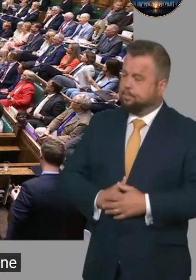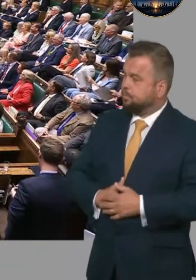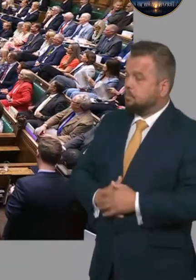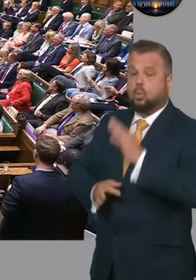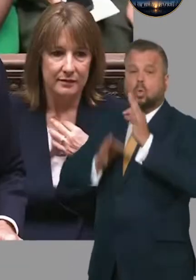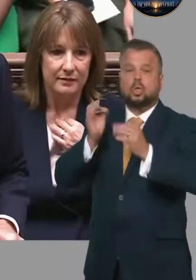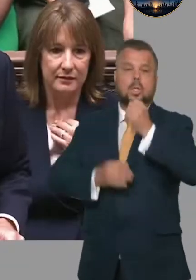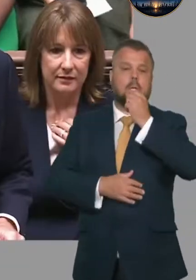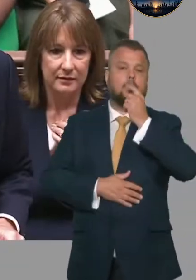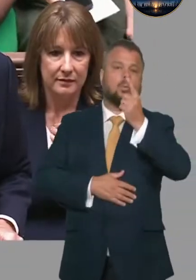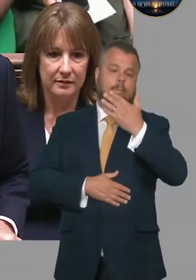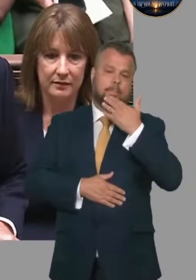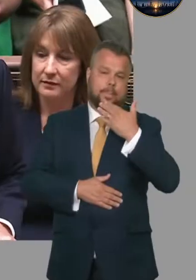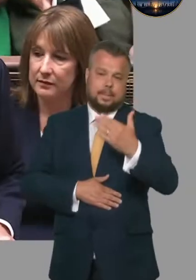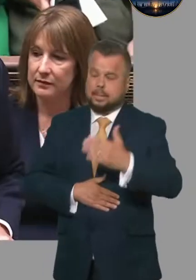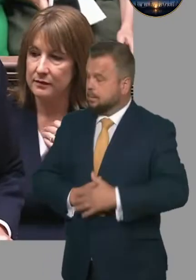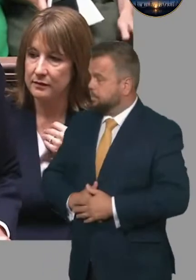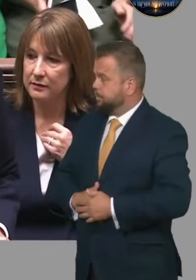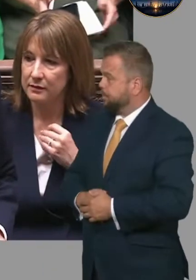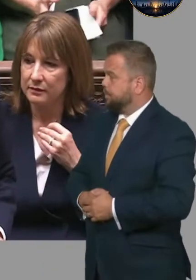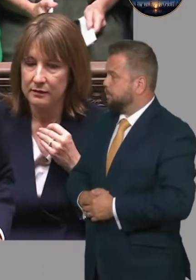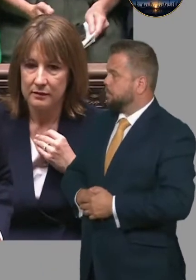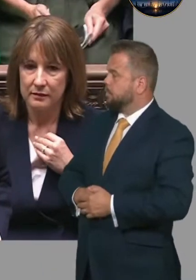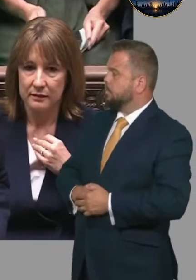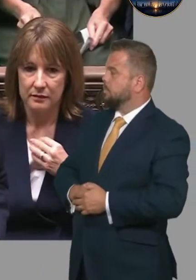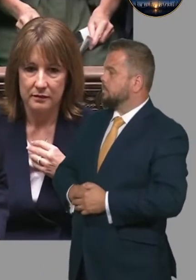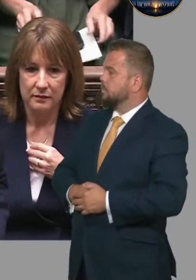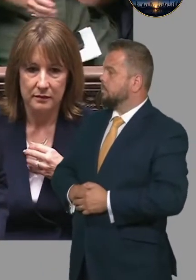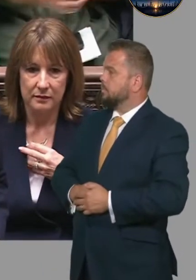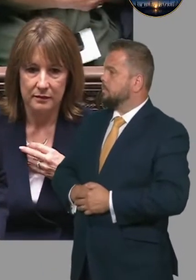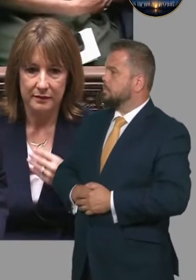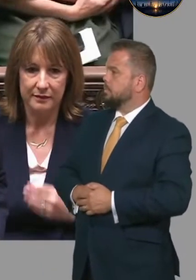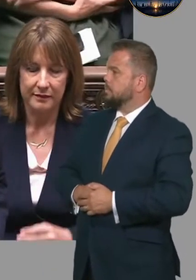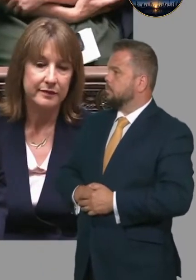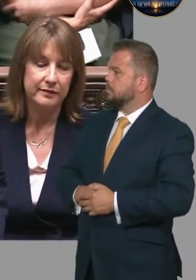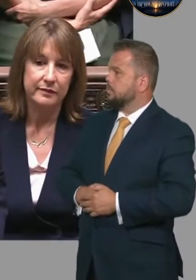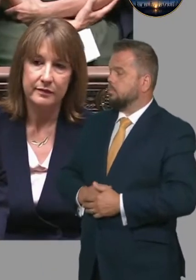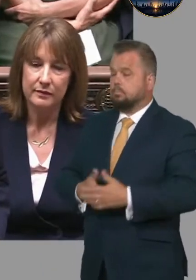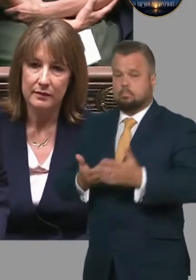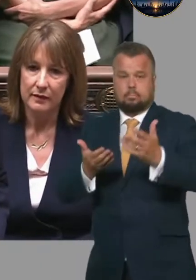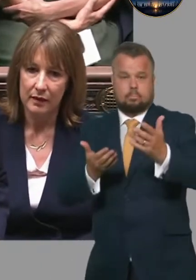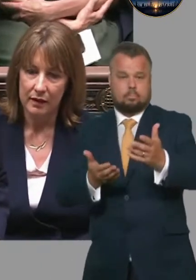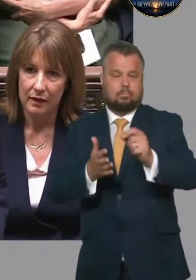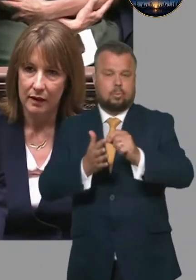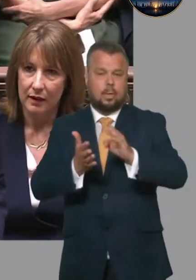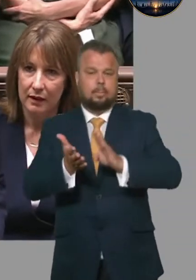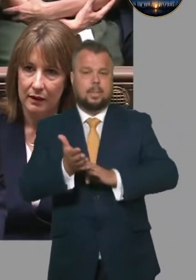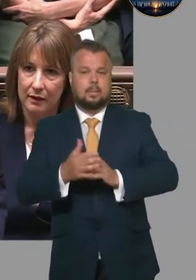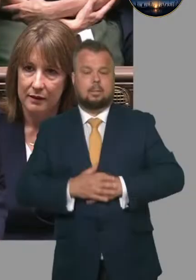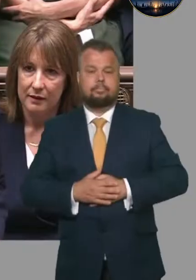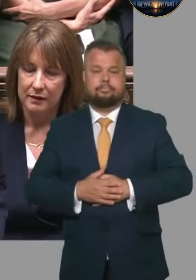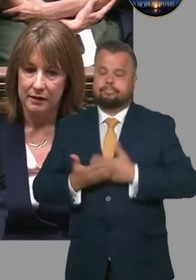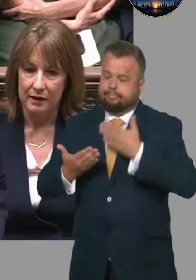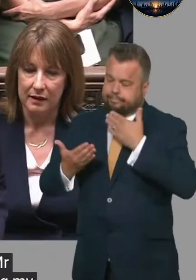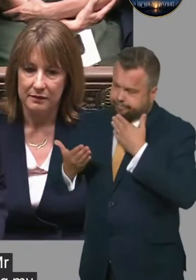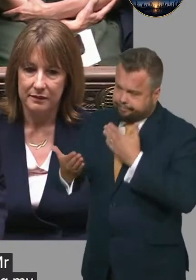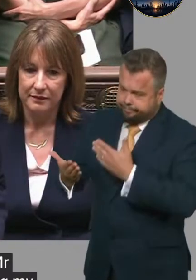Thank you, Mr. Speaker. Can I start by saying my thoughts are with all those injured in the rail collision